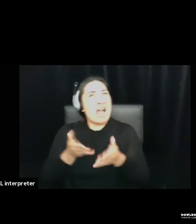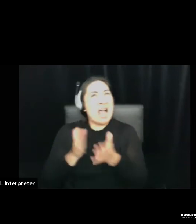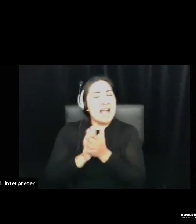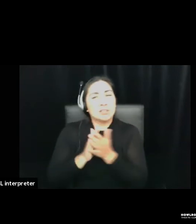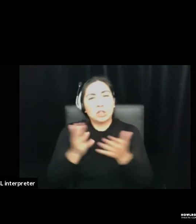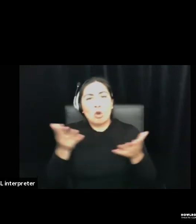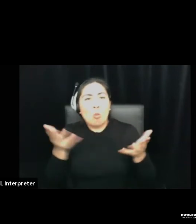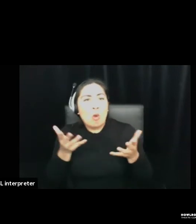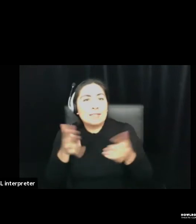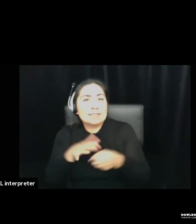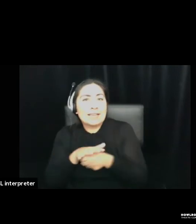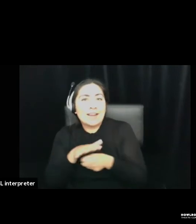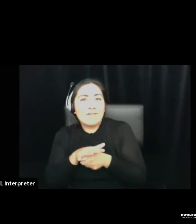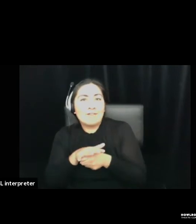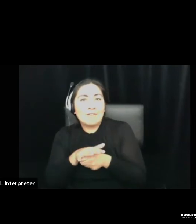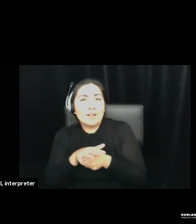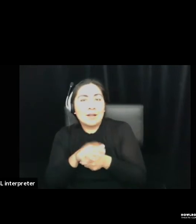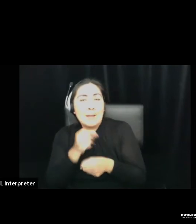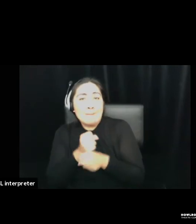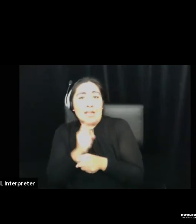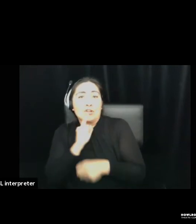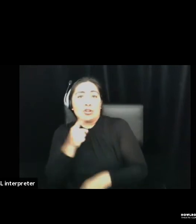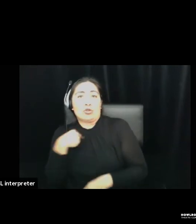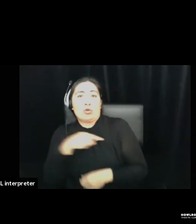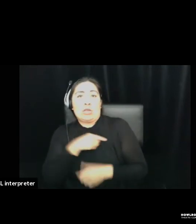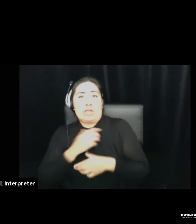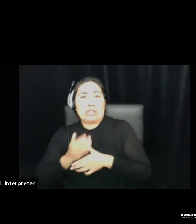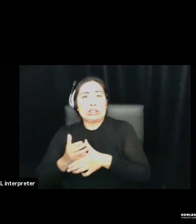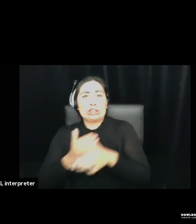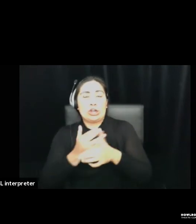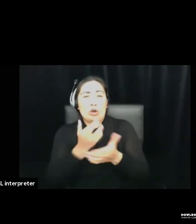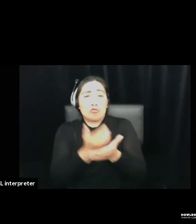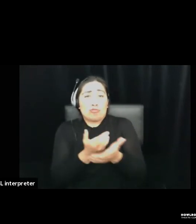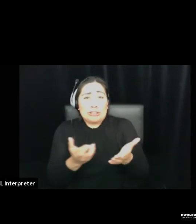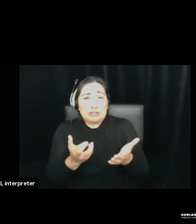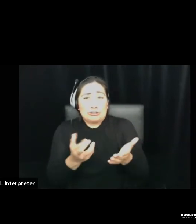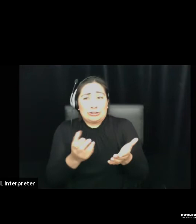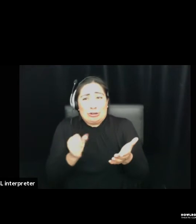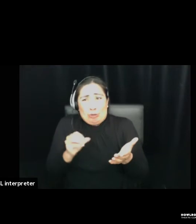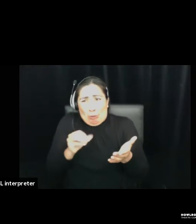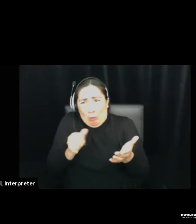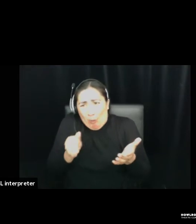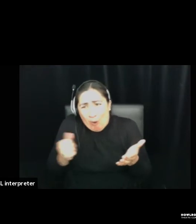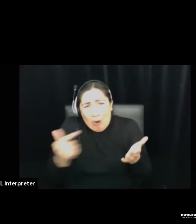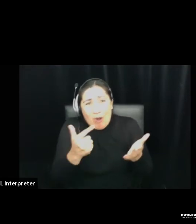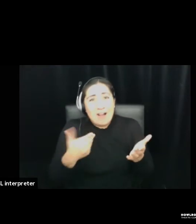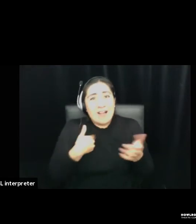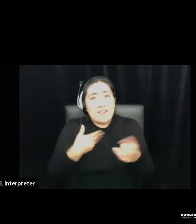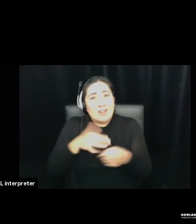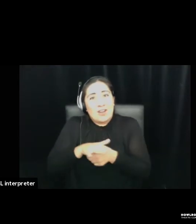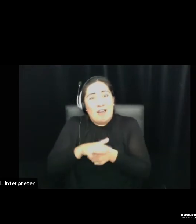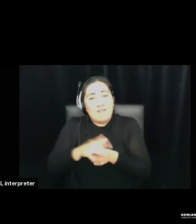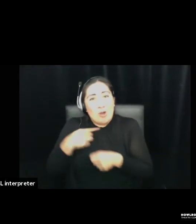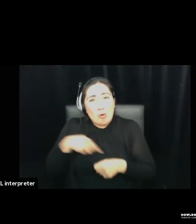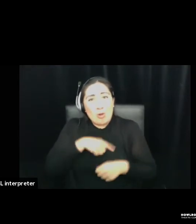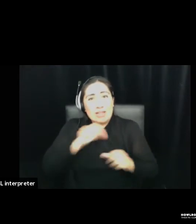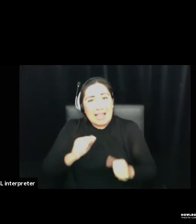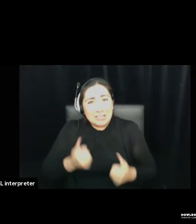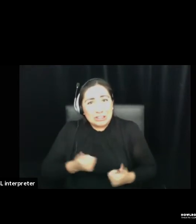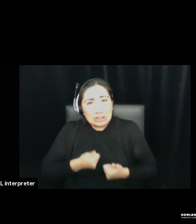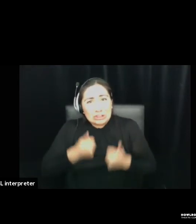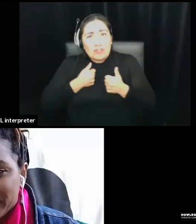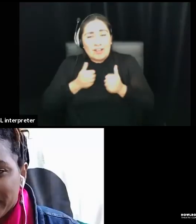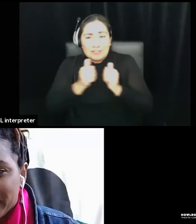make sure we share resources so that everyone has enough and survives together with minimal